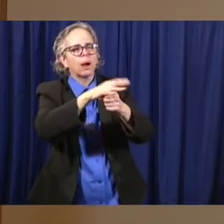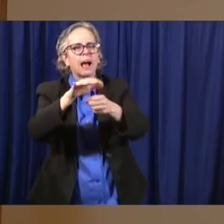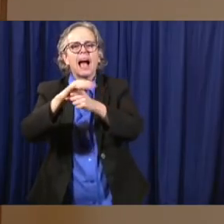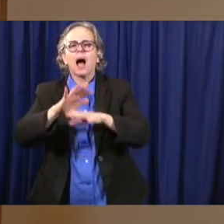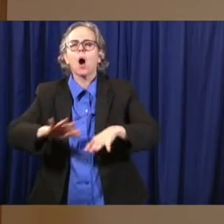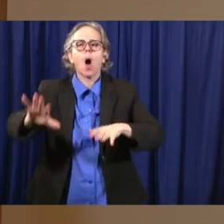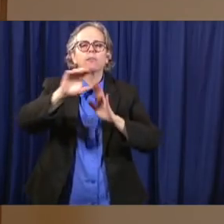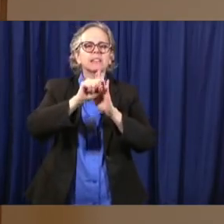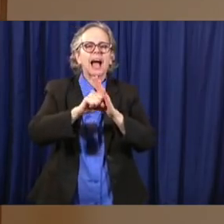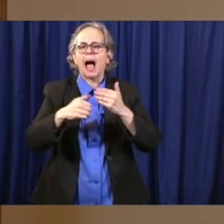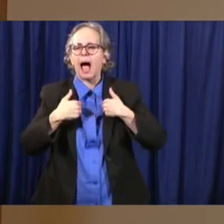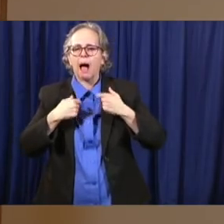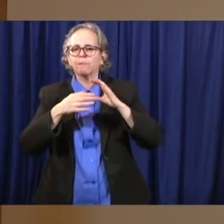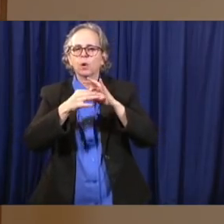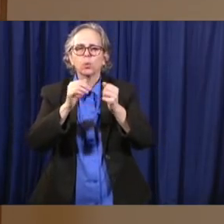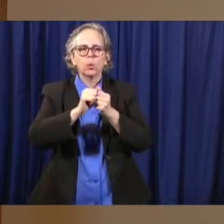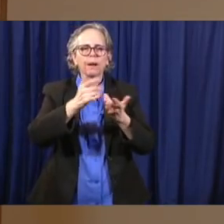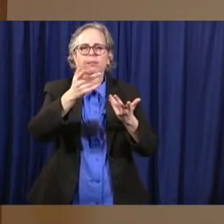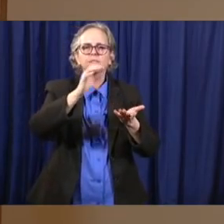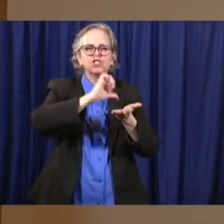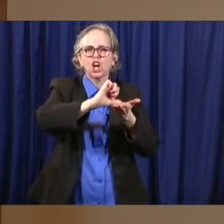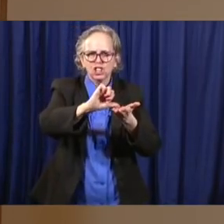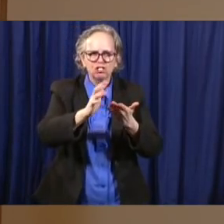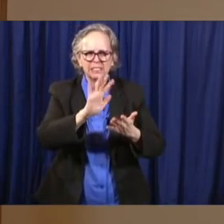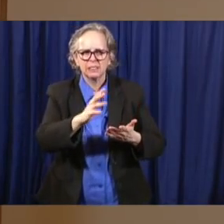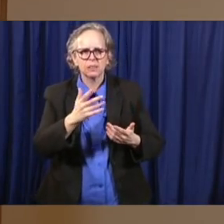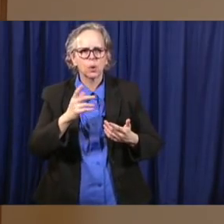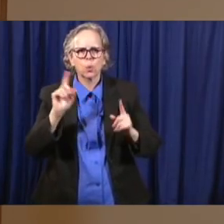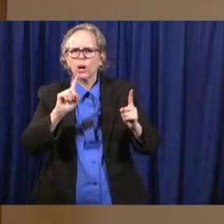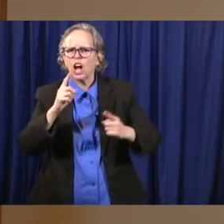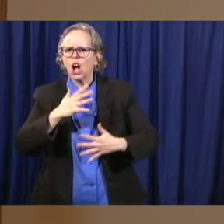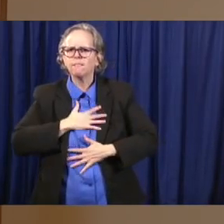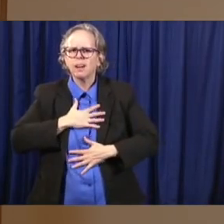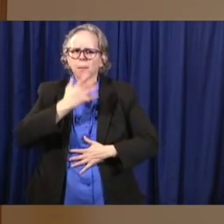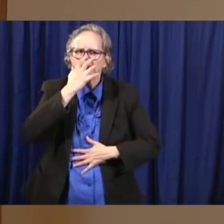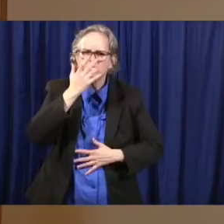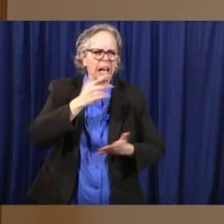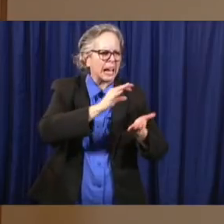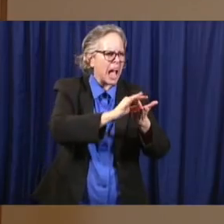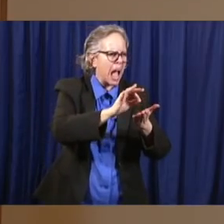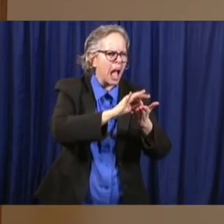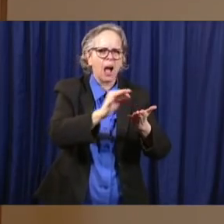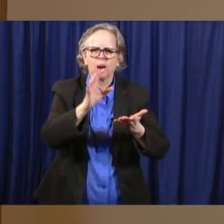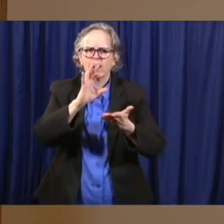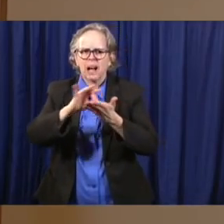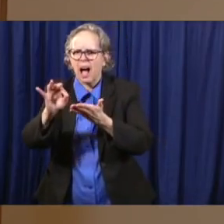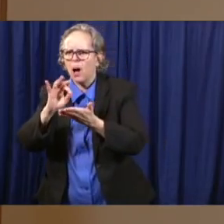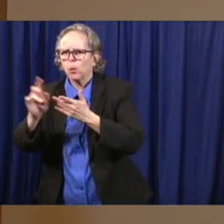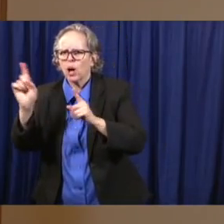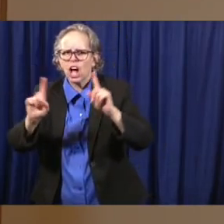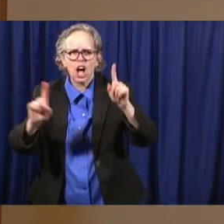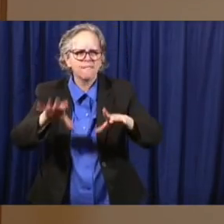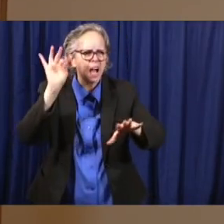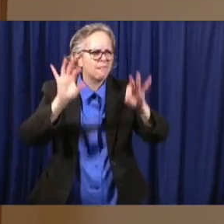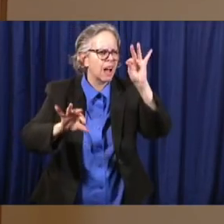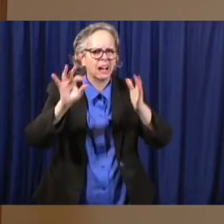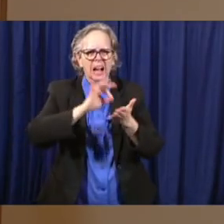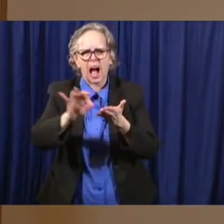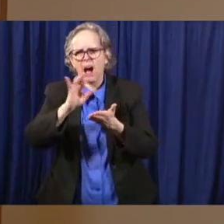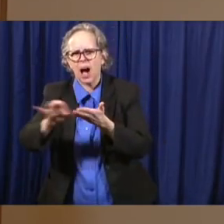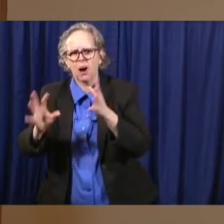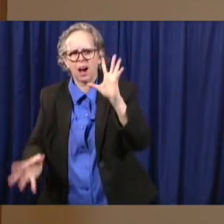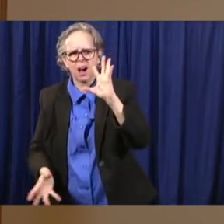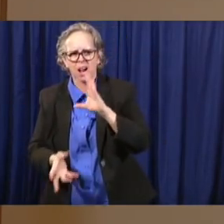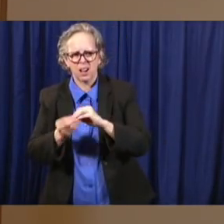people donated information about ventilators that they can contribute to this cause. So in addition to the ventilators we're trying to purchase as a